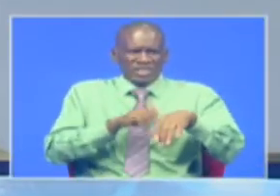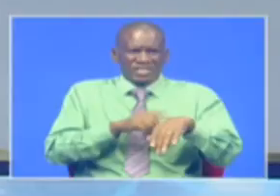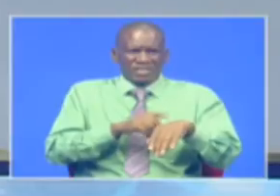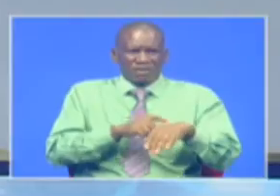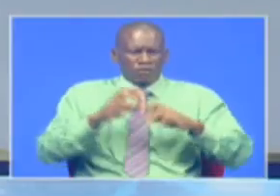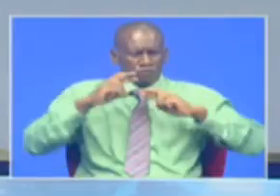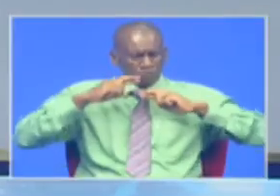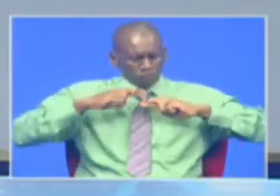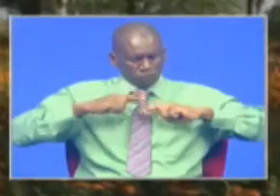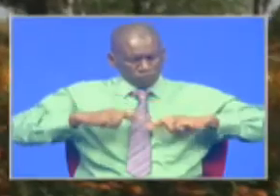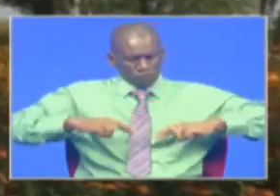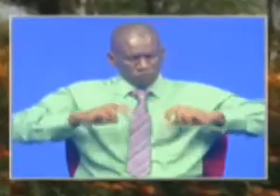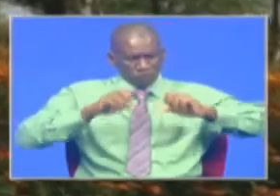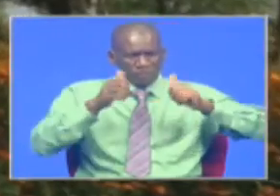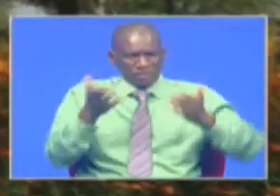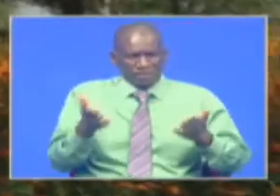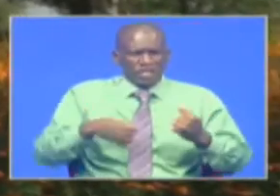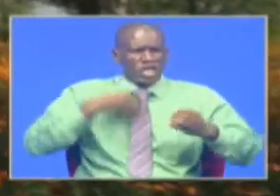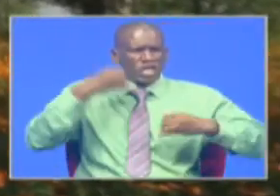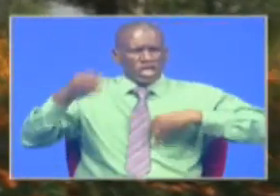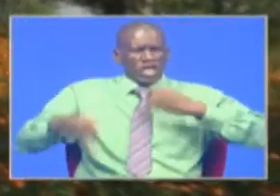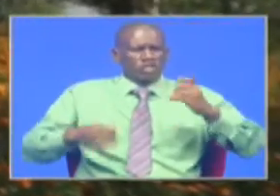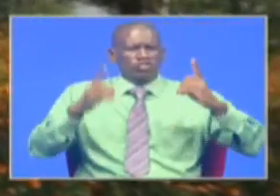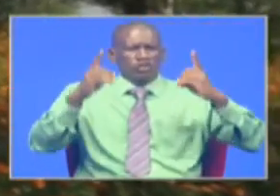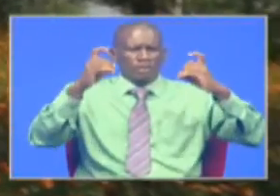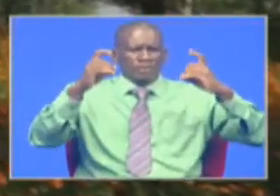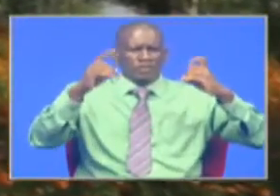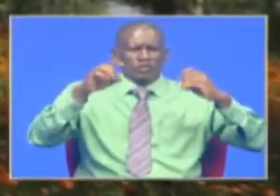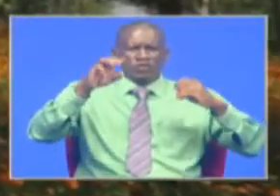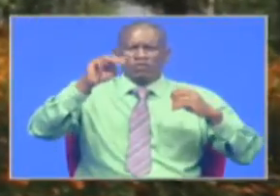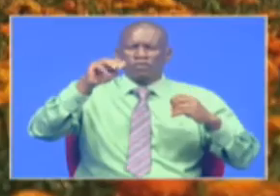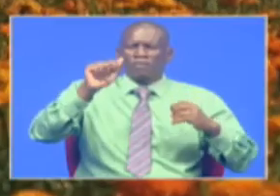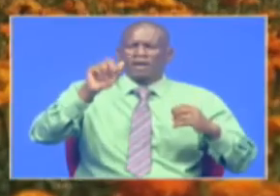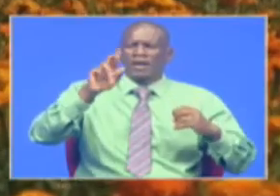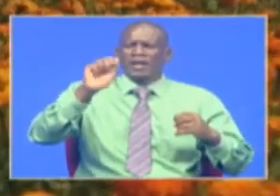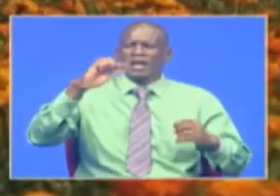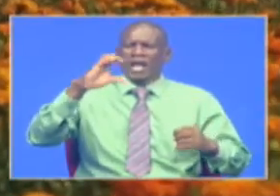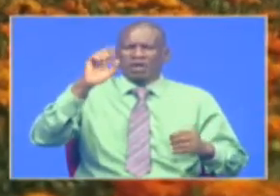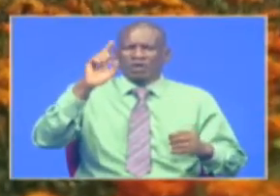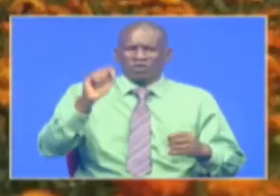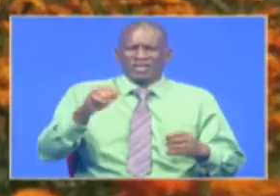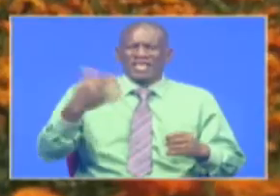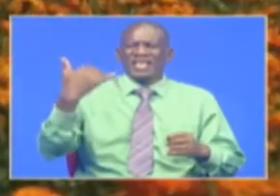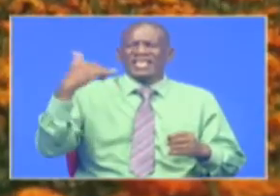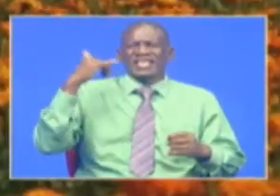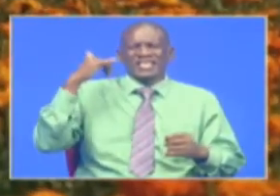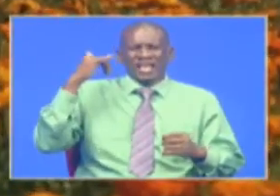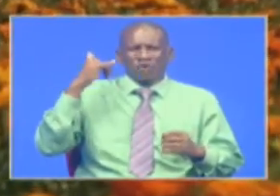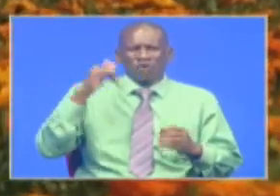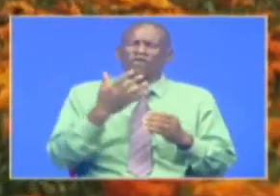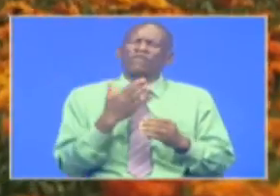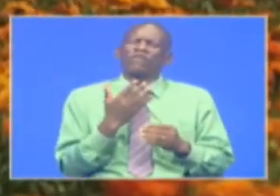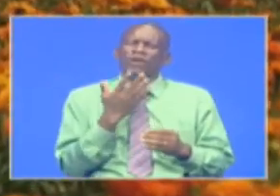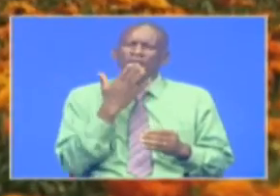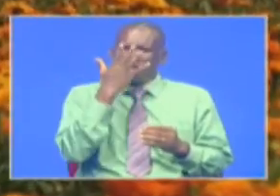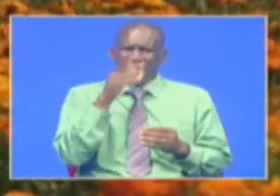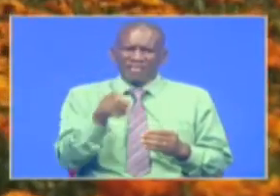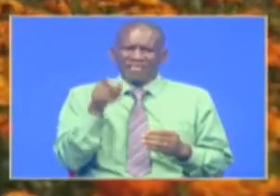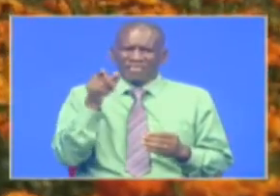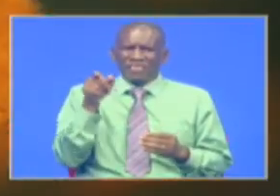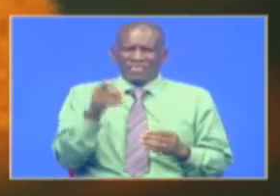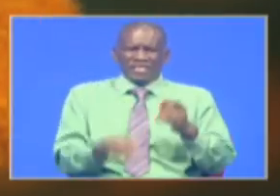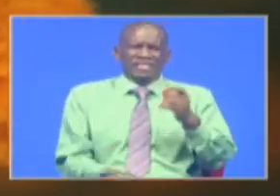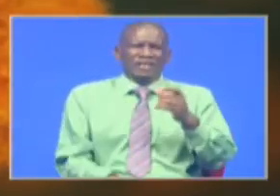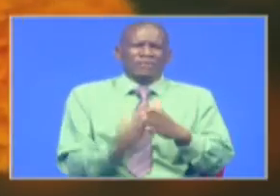calm. Now enjoy images of the marigold, a deep yellow-orange flower. These ones are produced